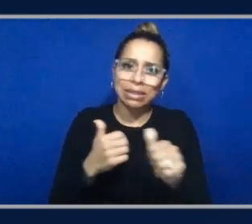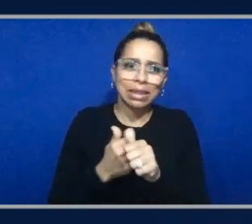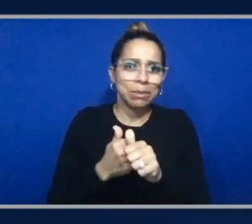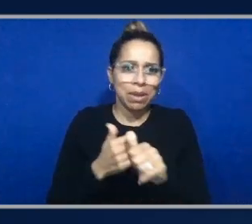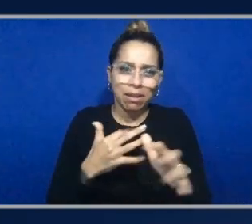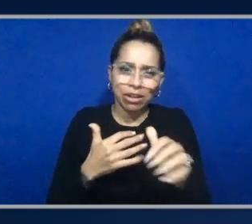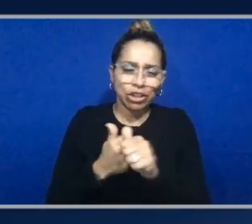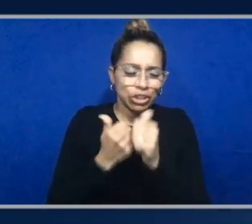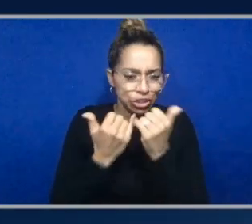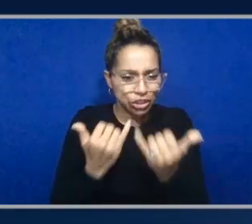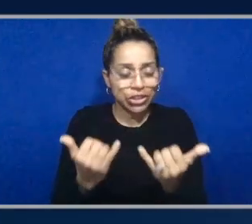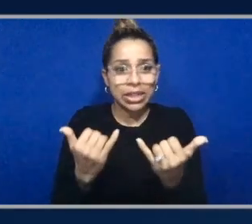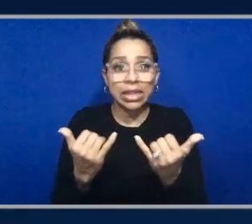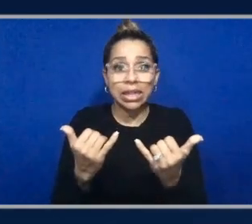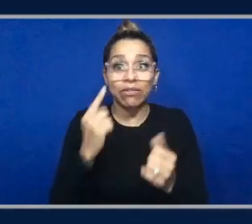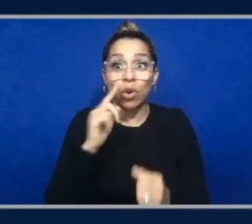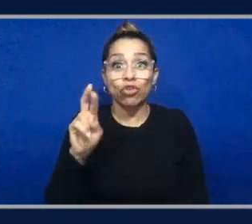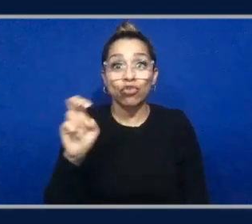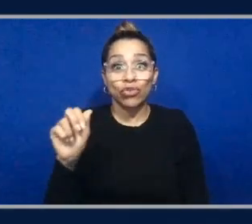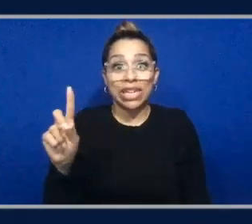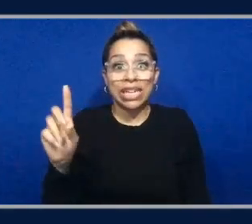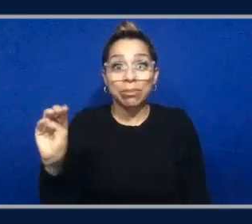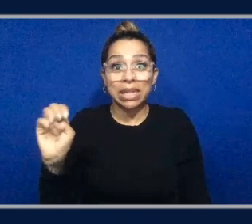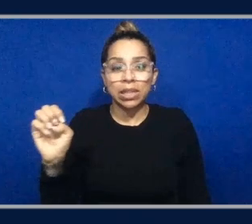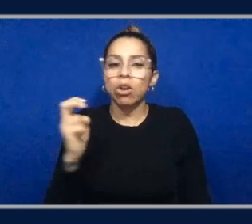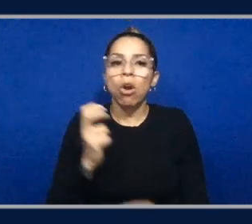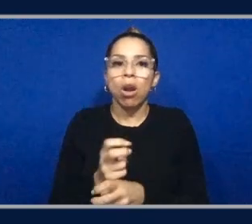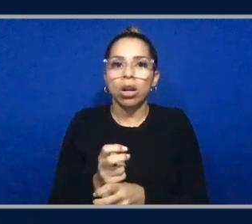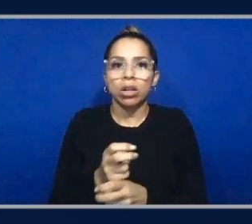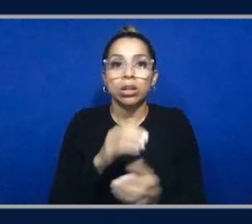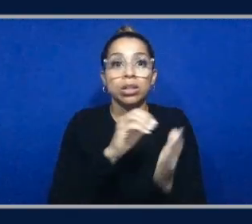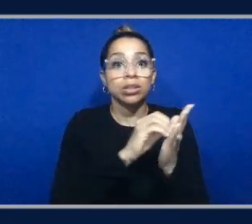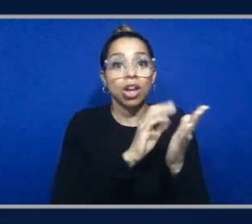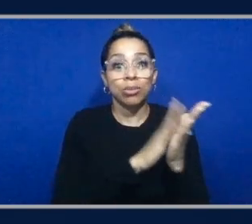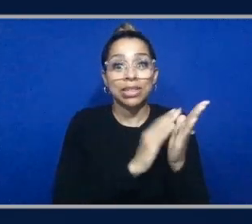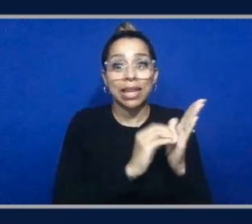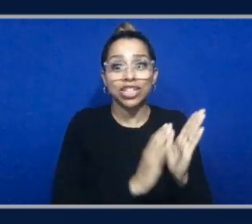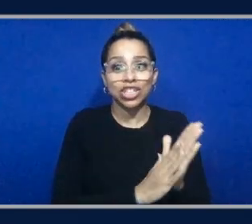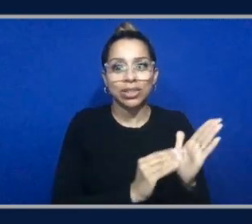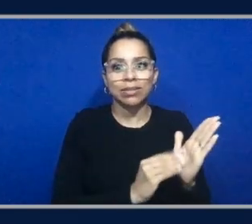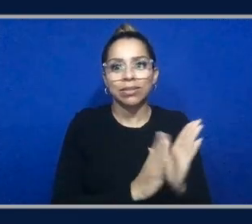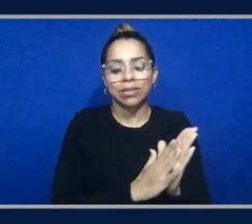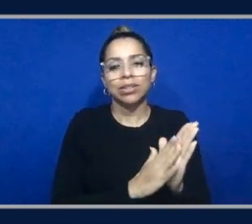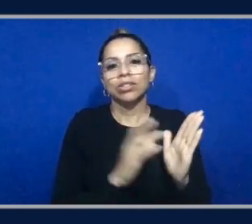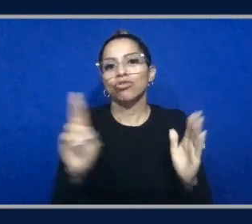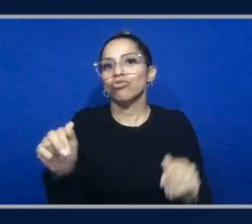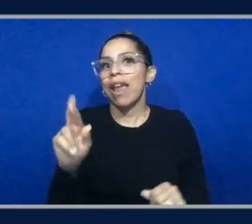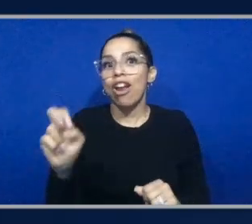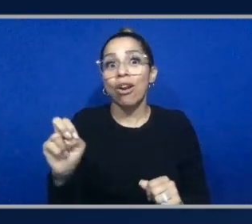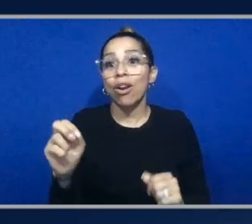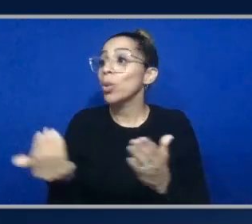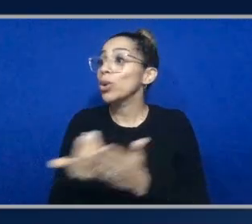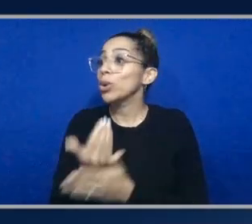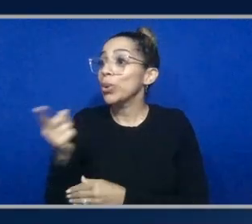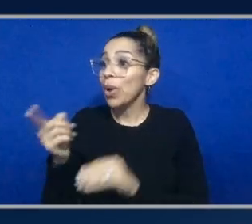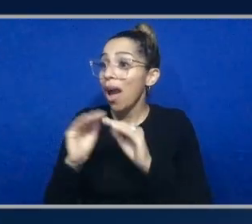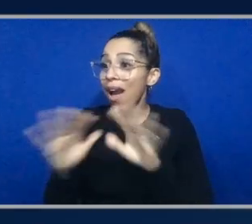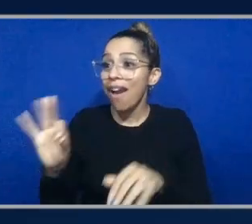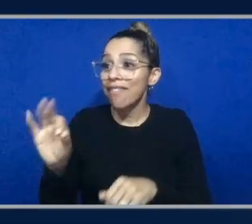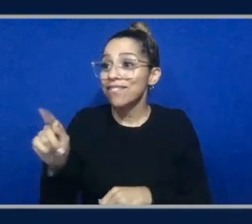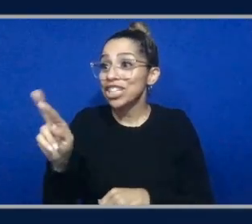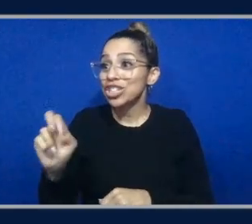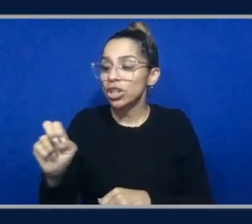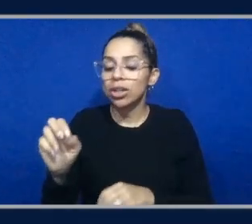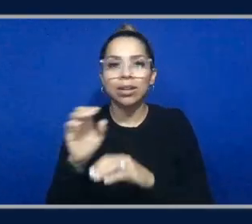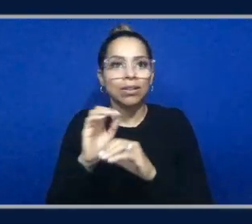Yes. Documentation is the number one thing that tends to have drift. You add new features to it, and then nobody goes in and It's a updates the pain. documentation. It is, in fact,